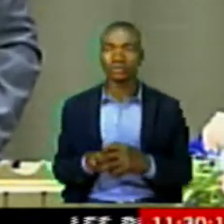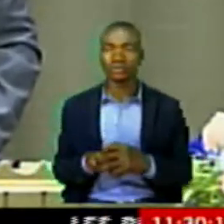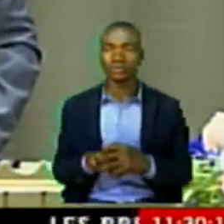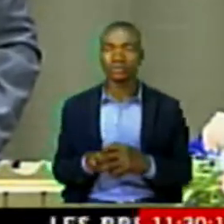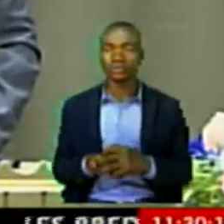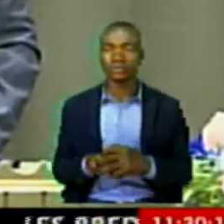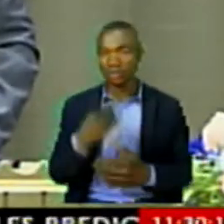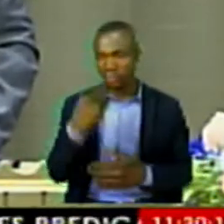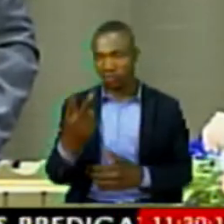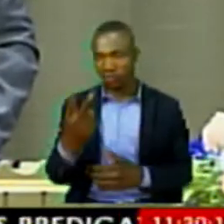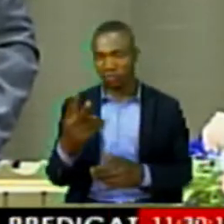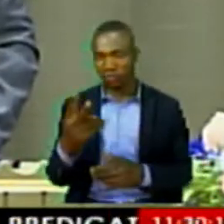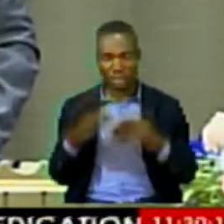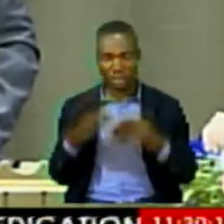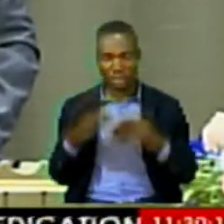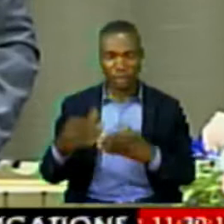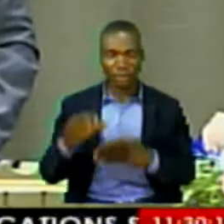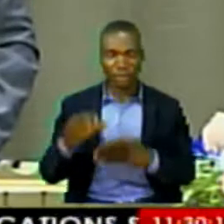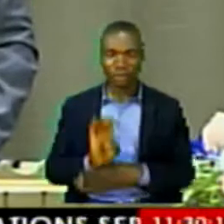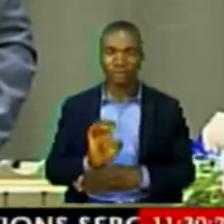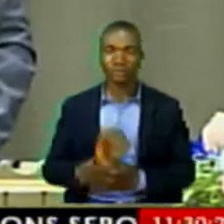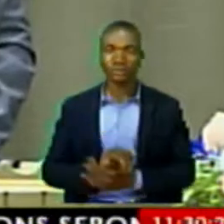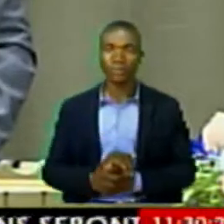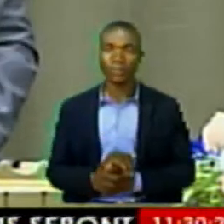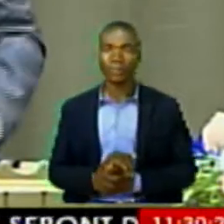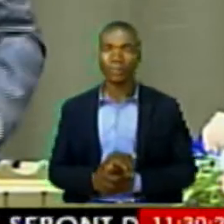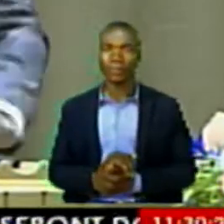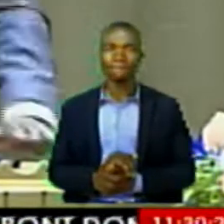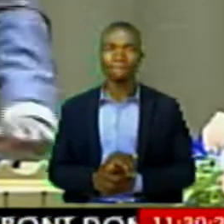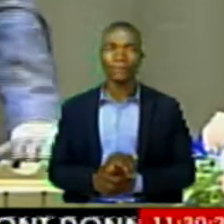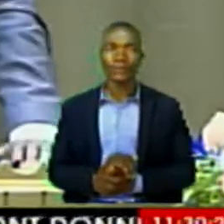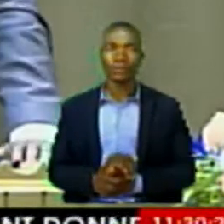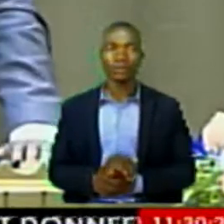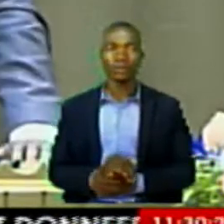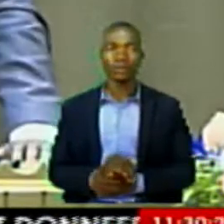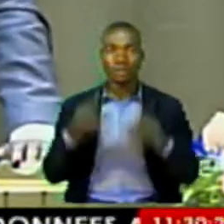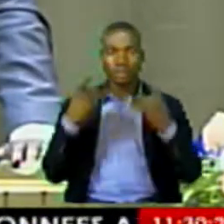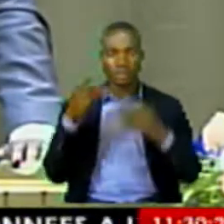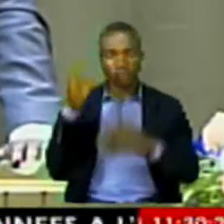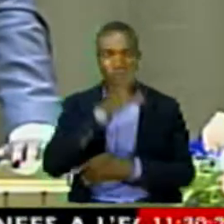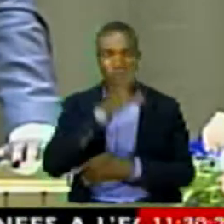If there is one brother or sister who she's traveling to South Africa,